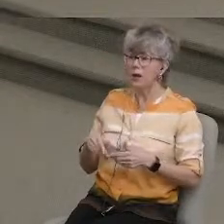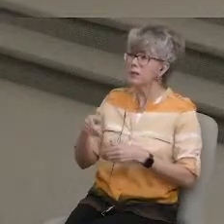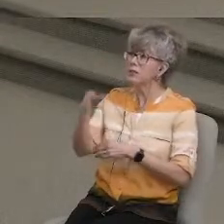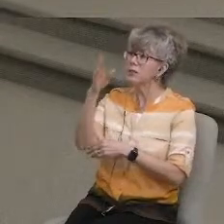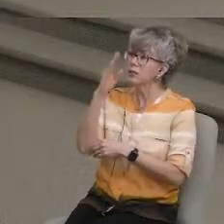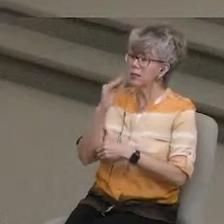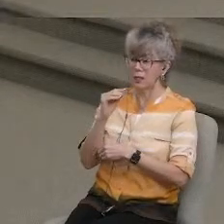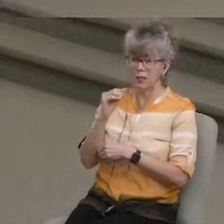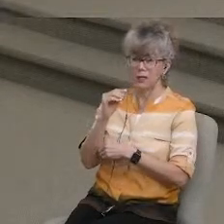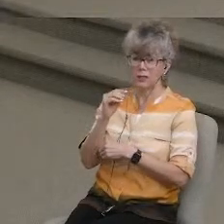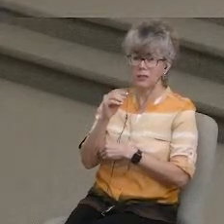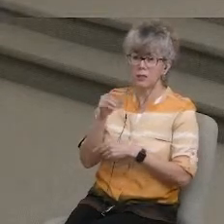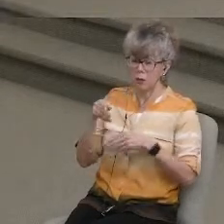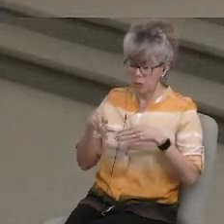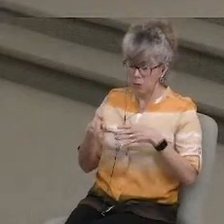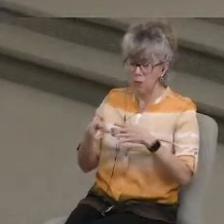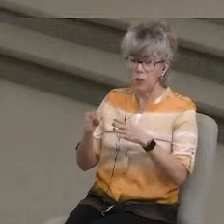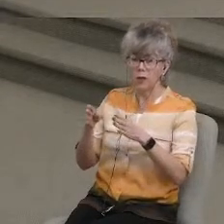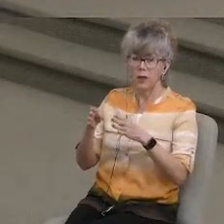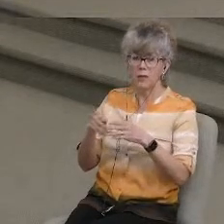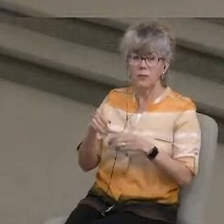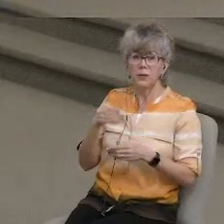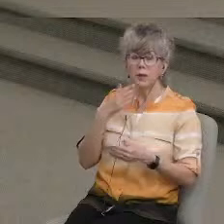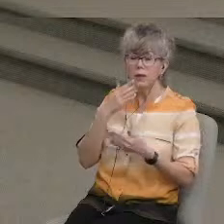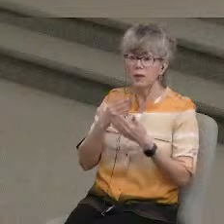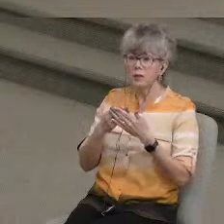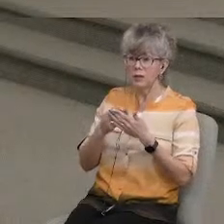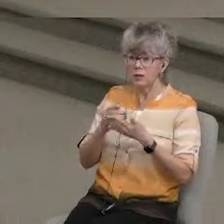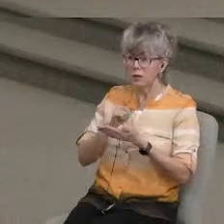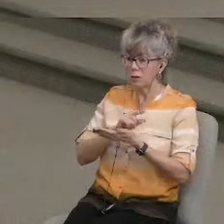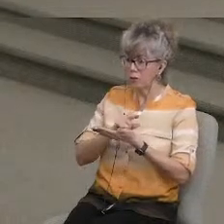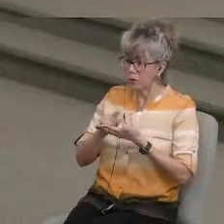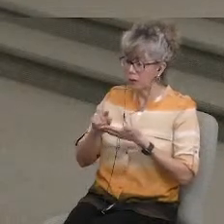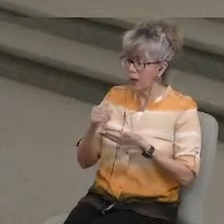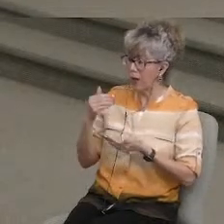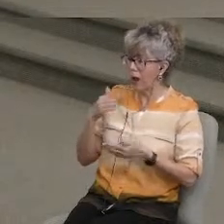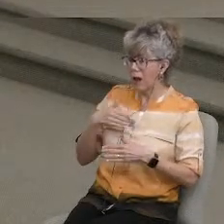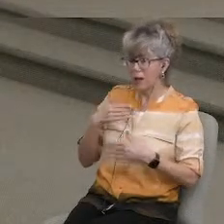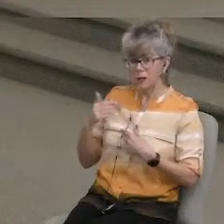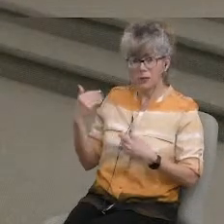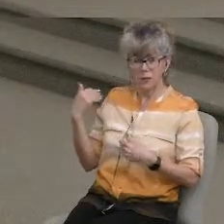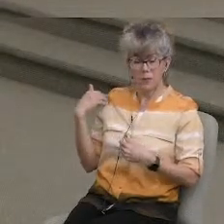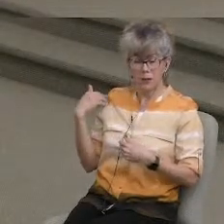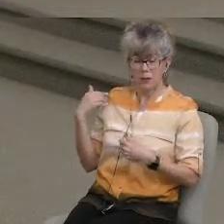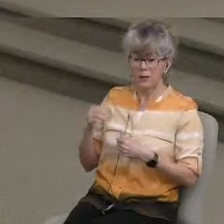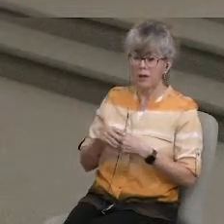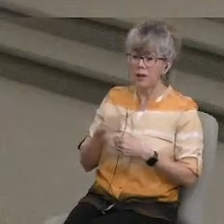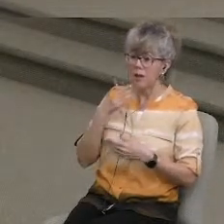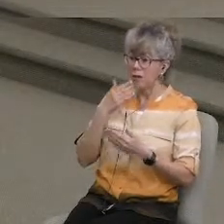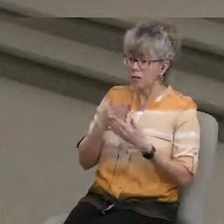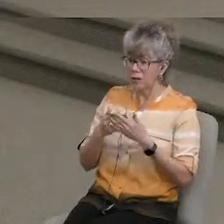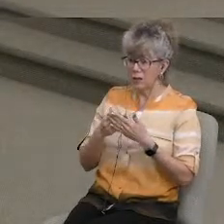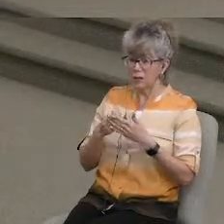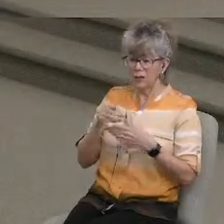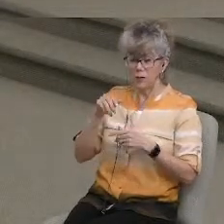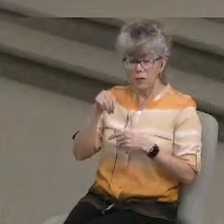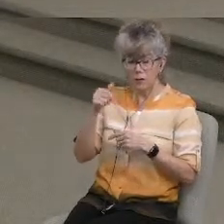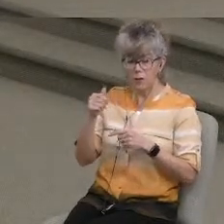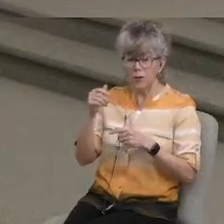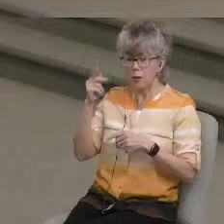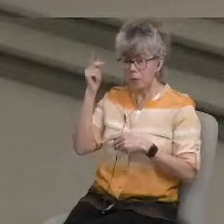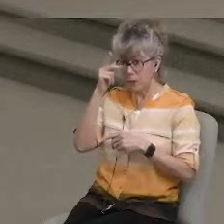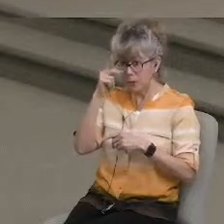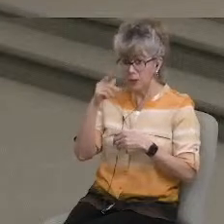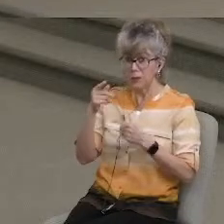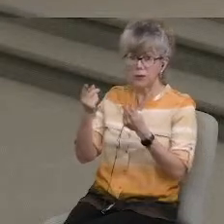intended. So thankful to be back with you this week. I appreciate Jim Mueller filling in for me last week. As Ann and I both drove